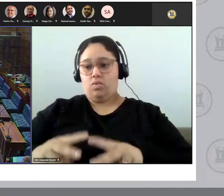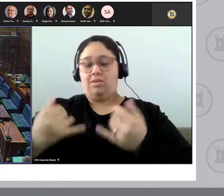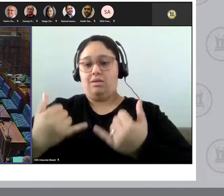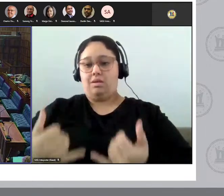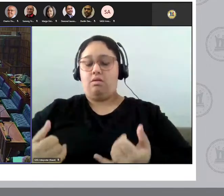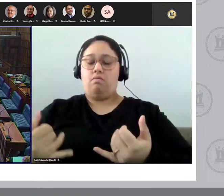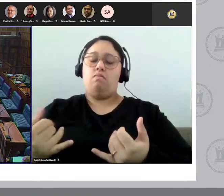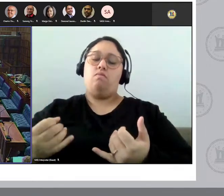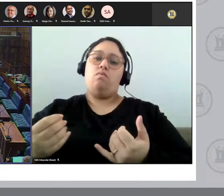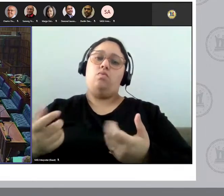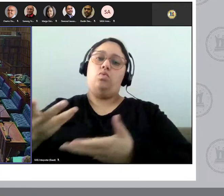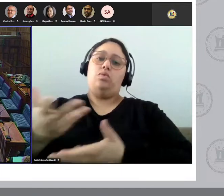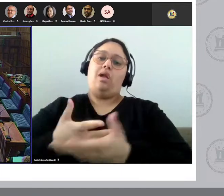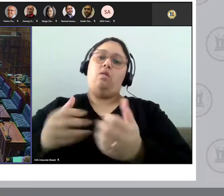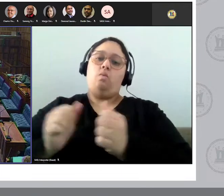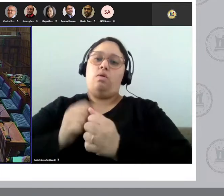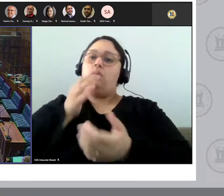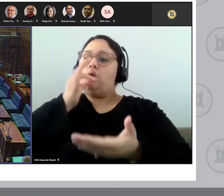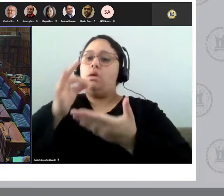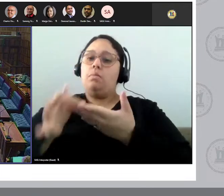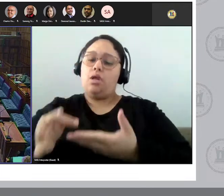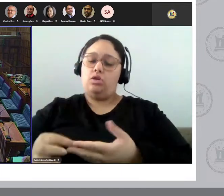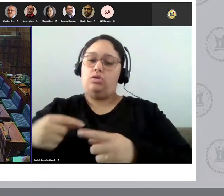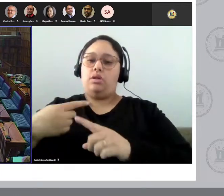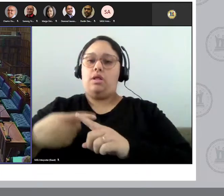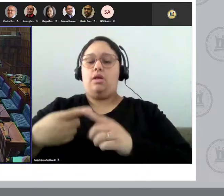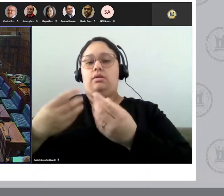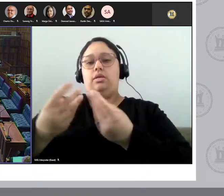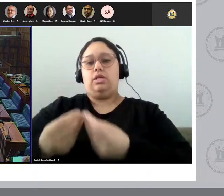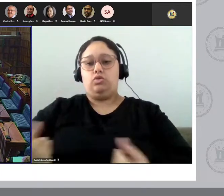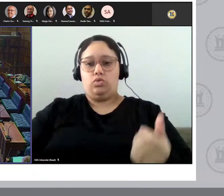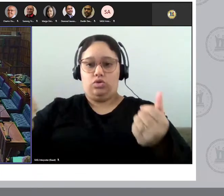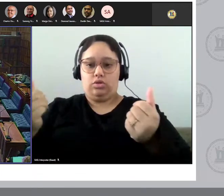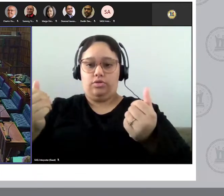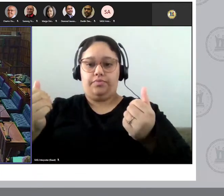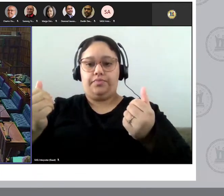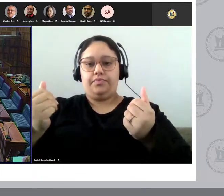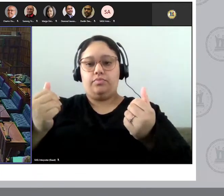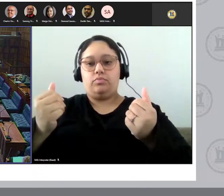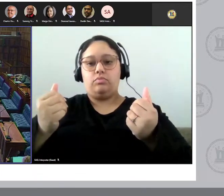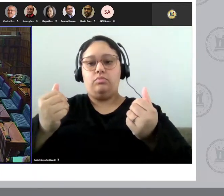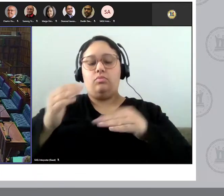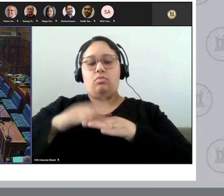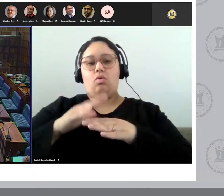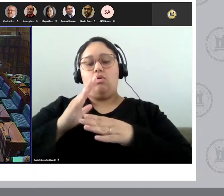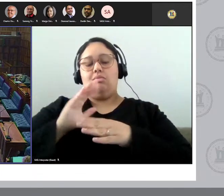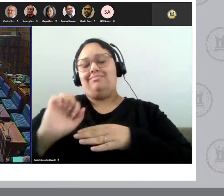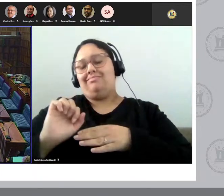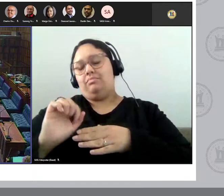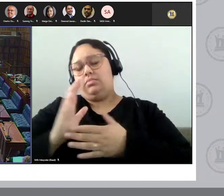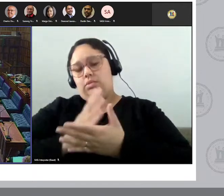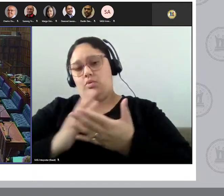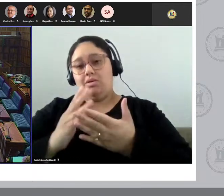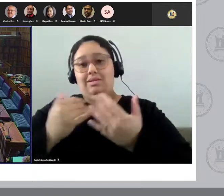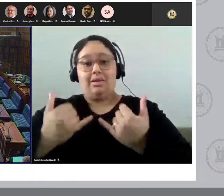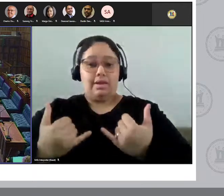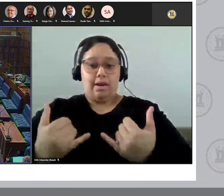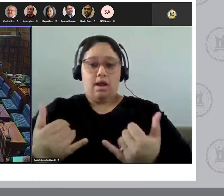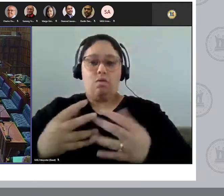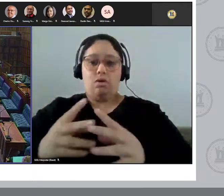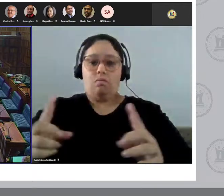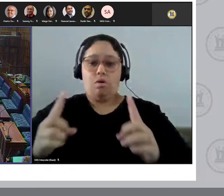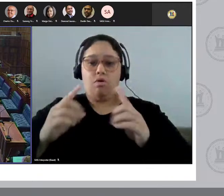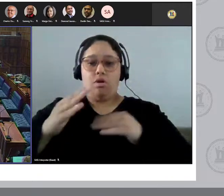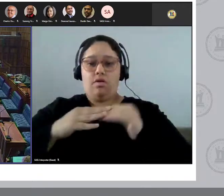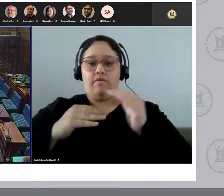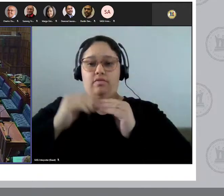to deal with the recommendations and resolutions on that part. At this point, Department